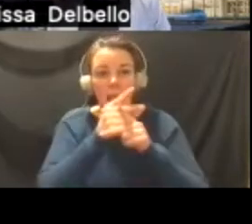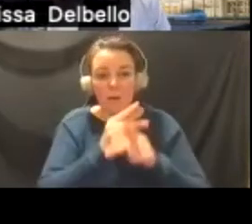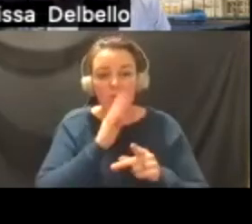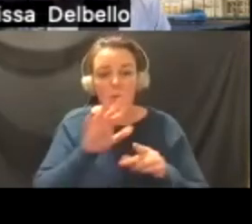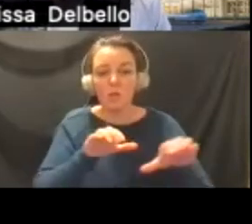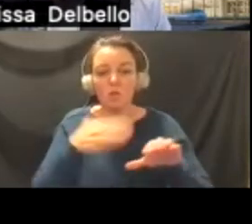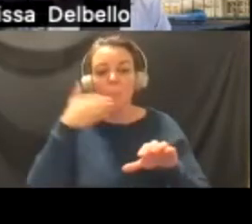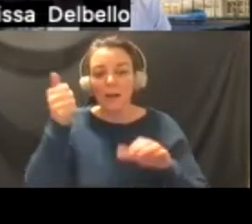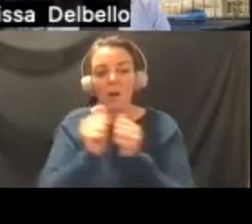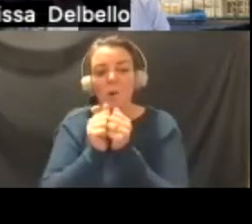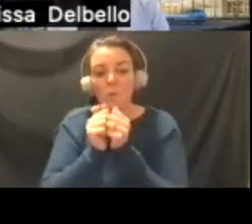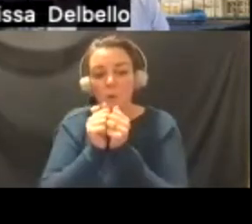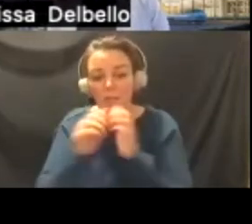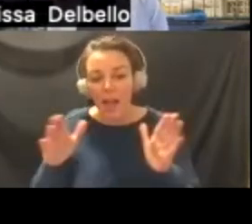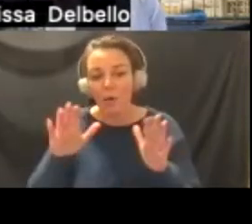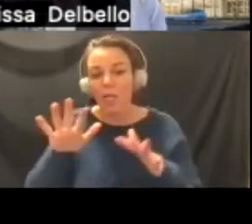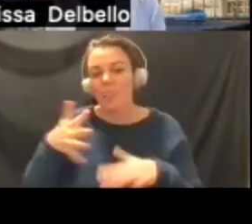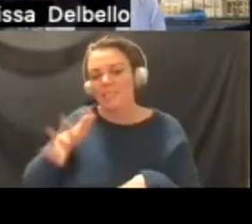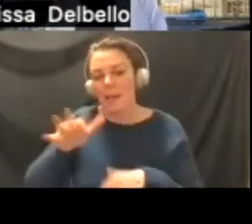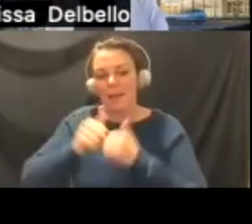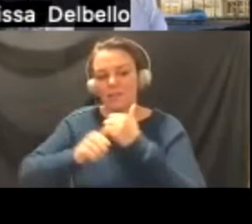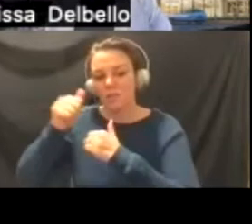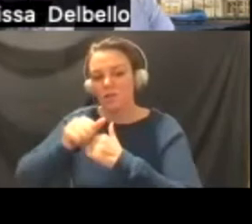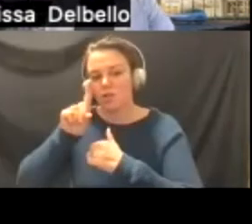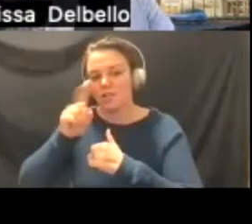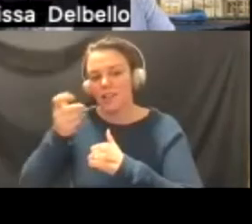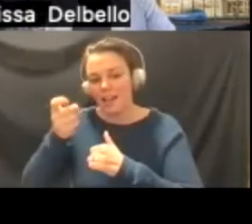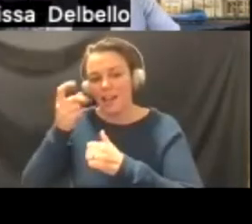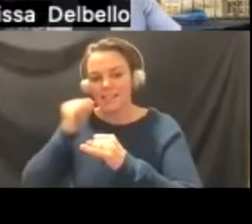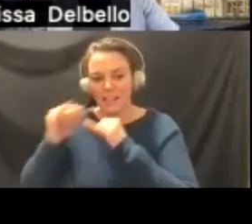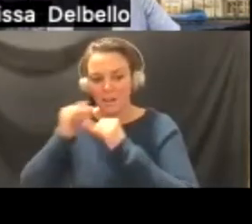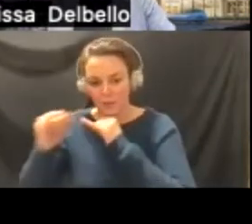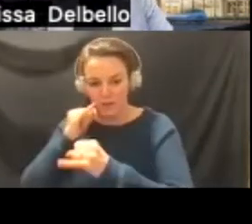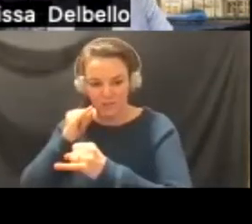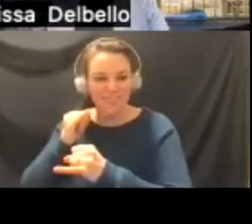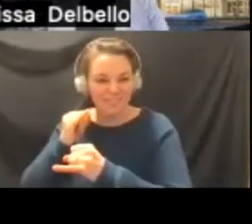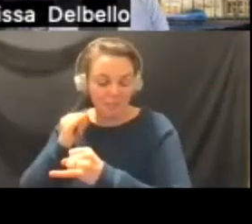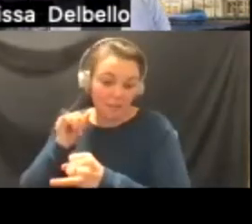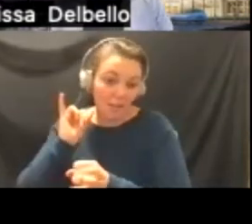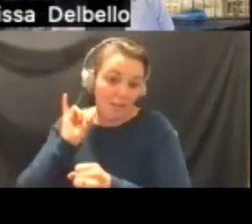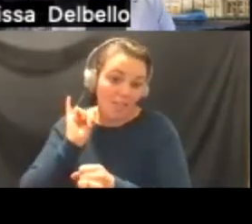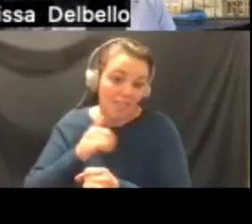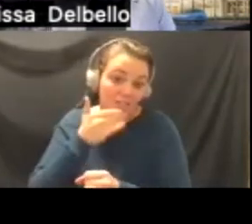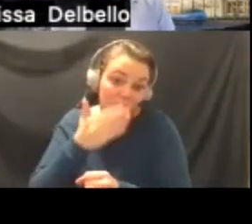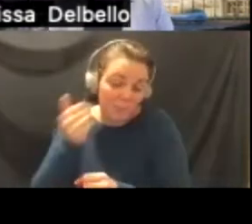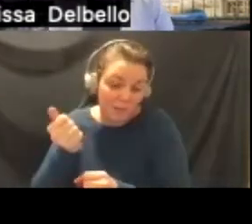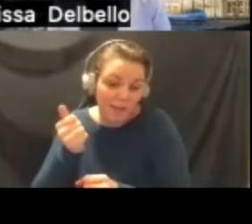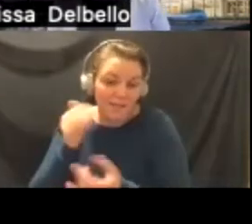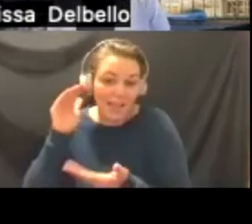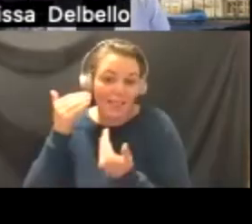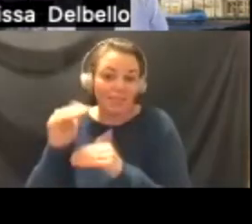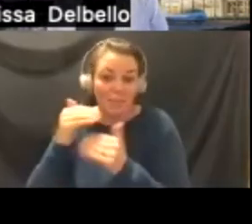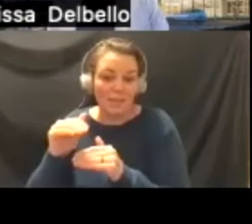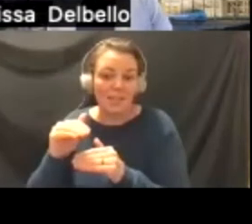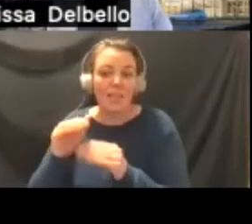semi-structured diagnostic interview, which is reassuring because that limits the clinical utility of the risk calculator,